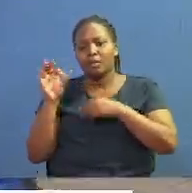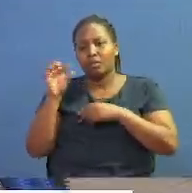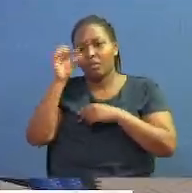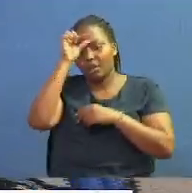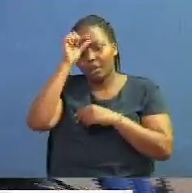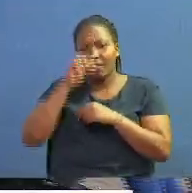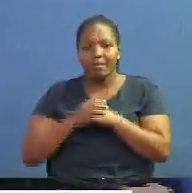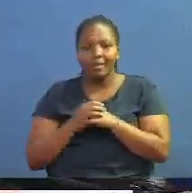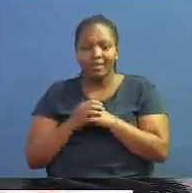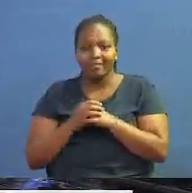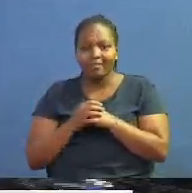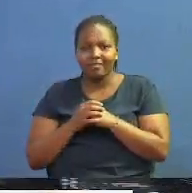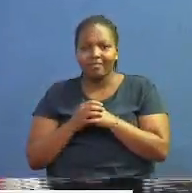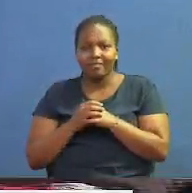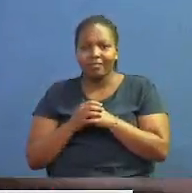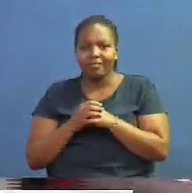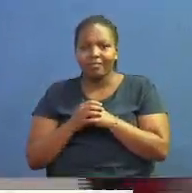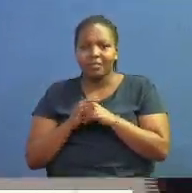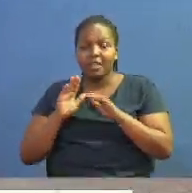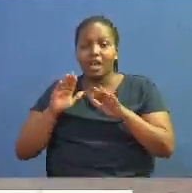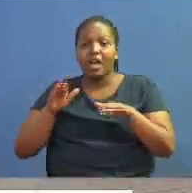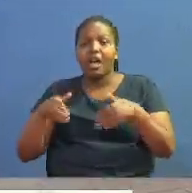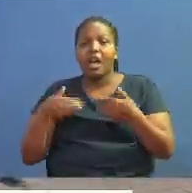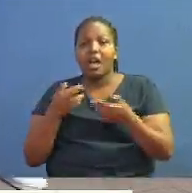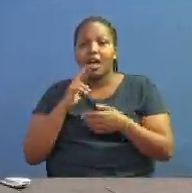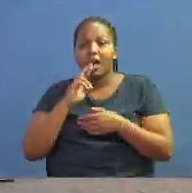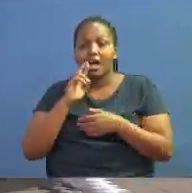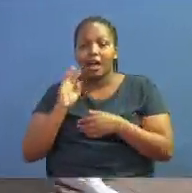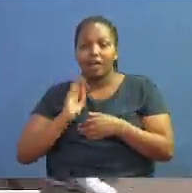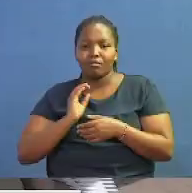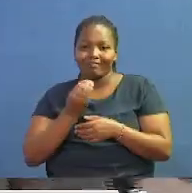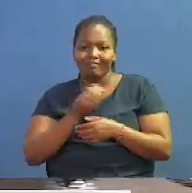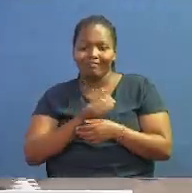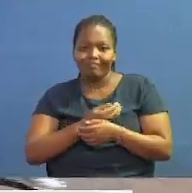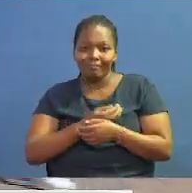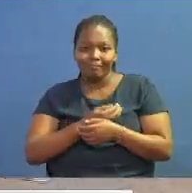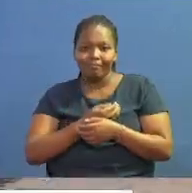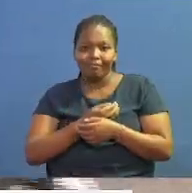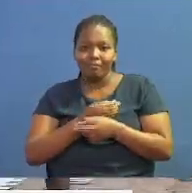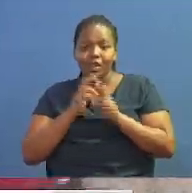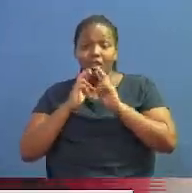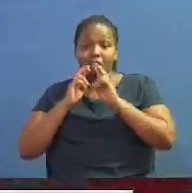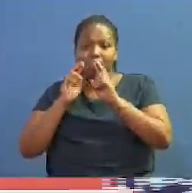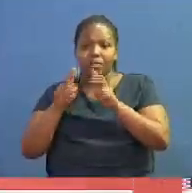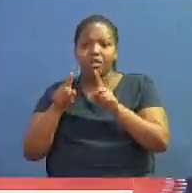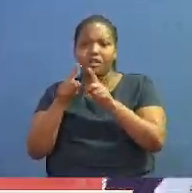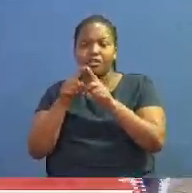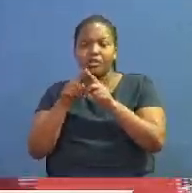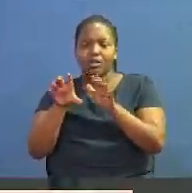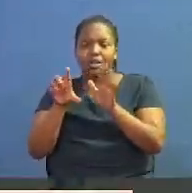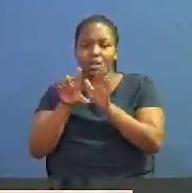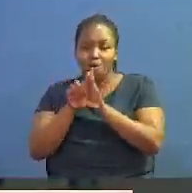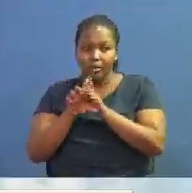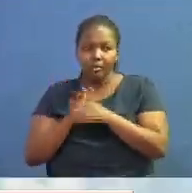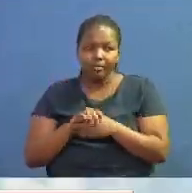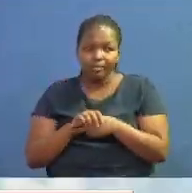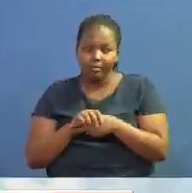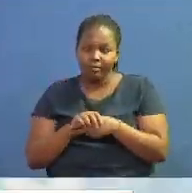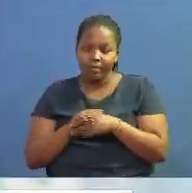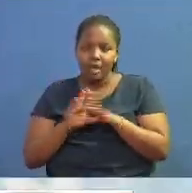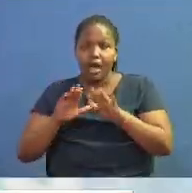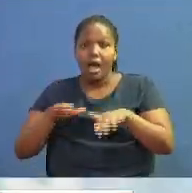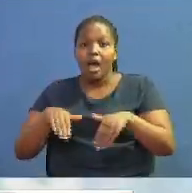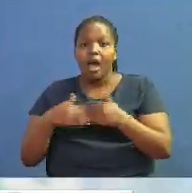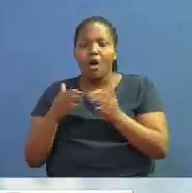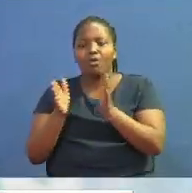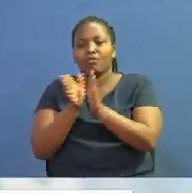The question is, how are we responding to the laws that we are creating to support persons with disabilities? Right. How